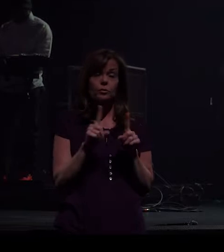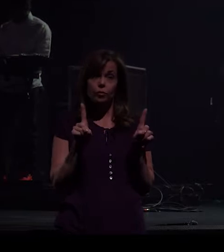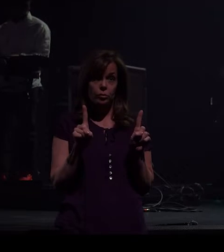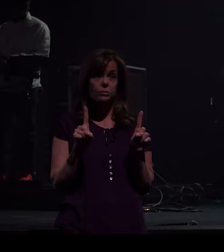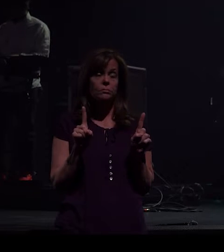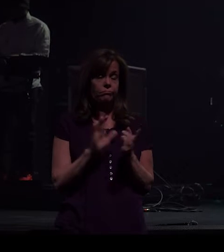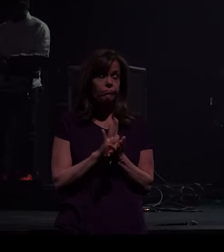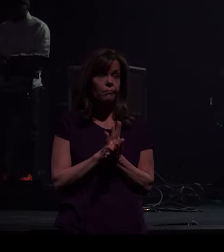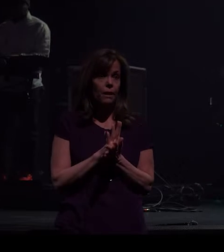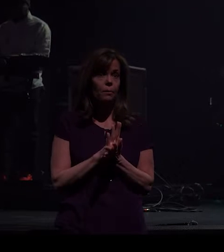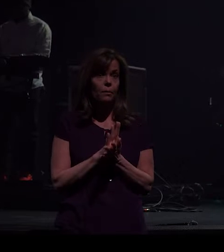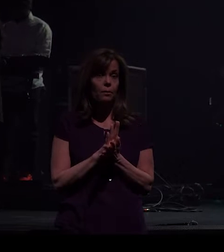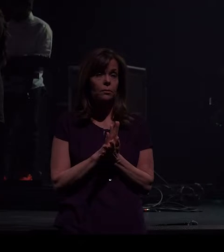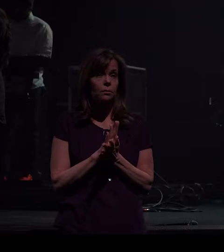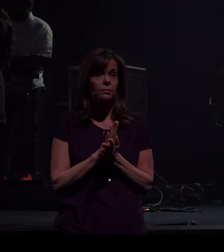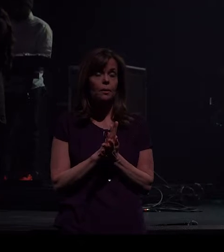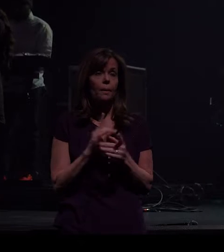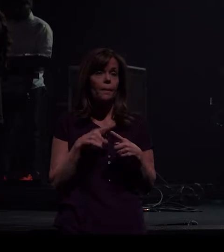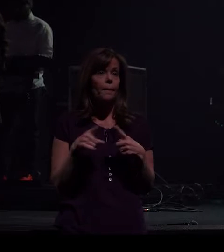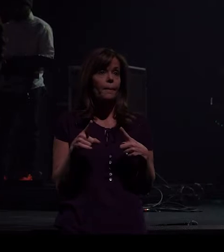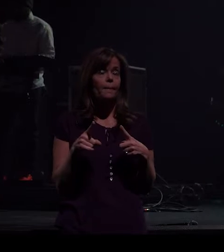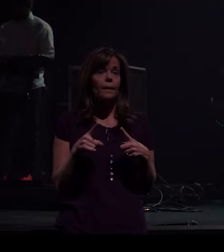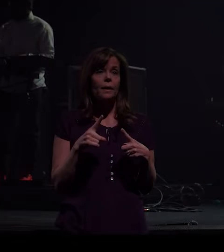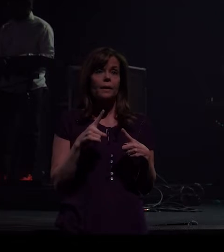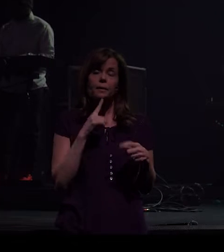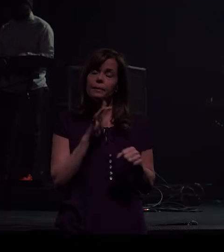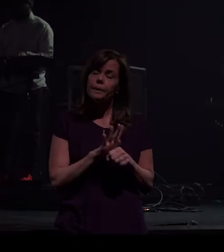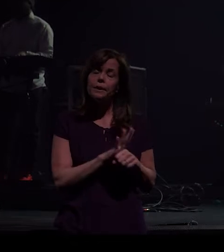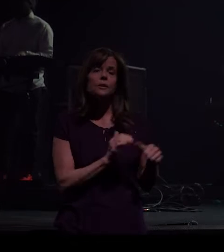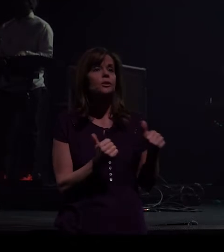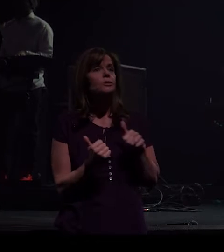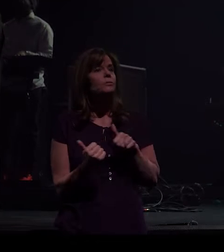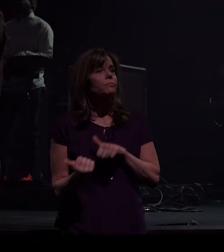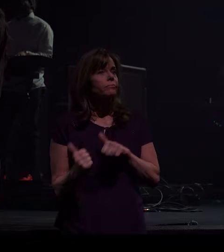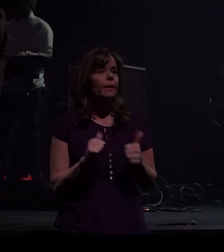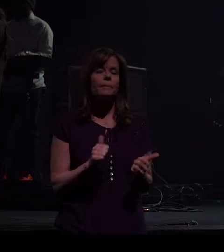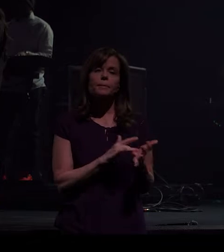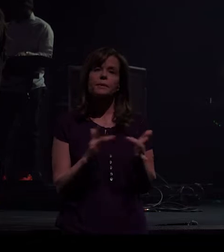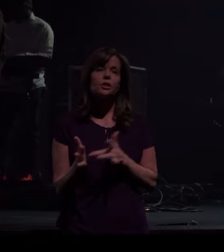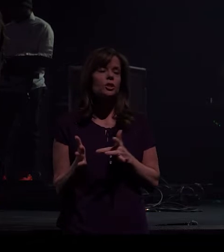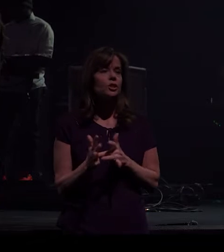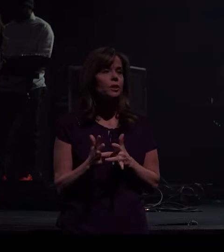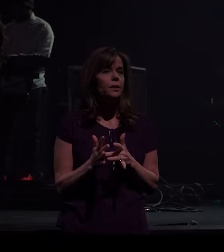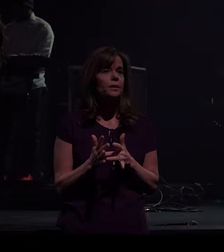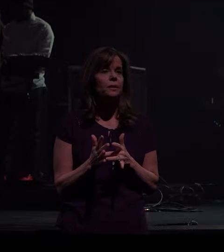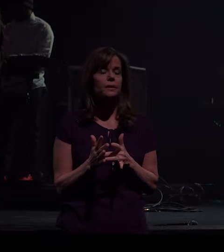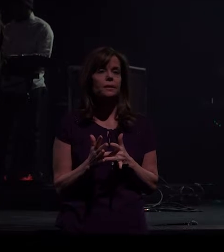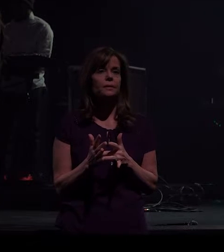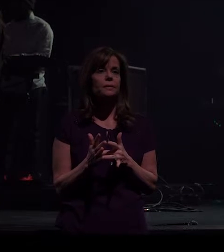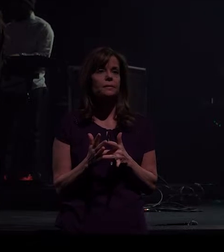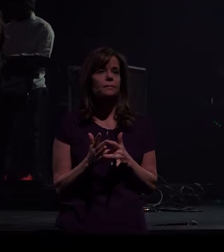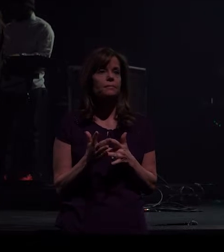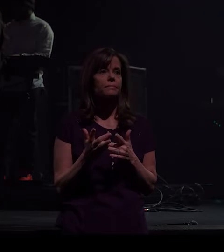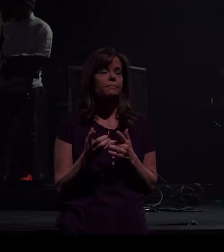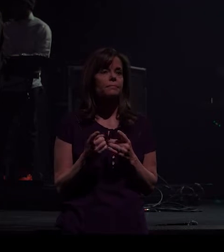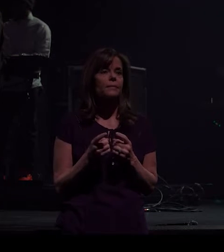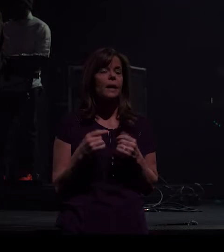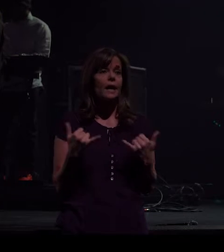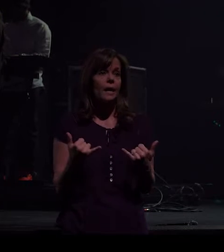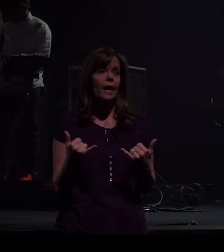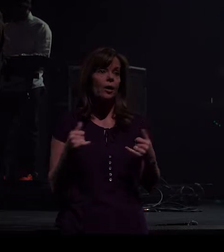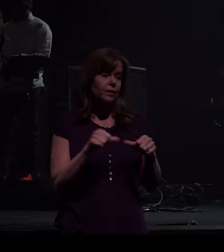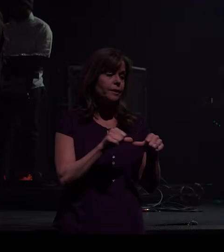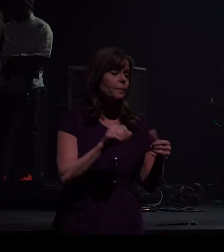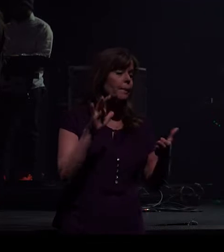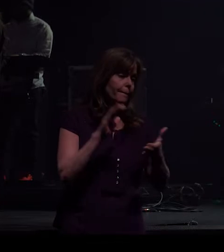to go all in for Jesus, and they ripped the divorce papers up, and a family had been redeemed because God stepped in.